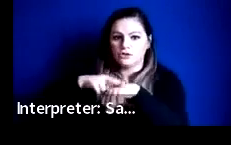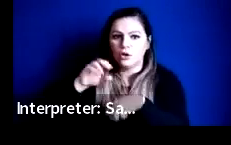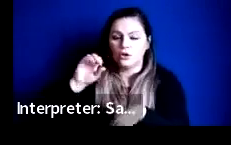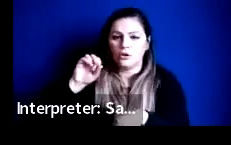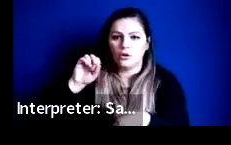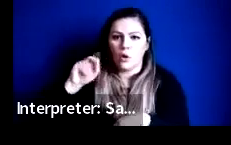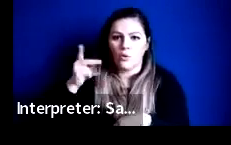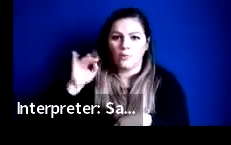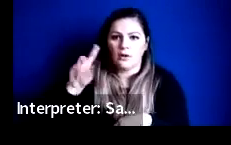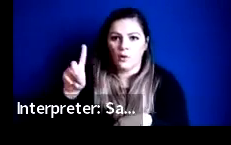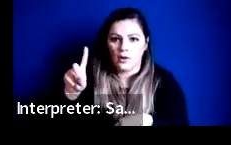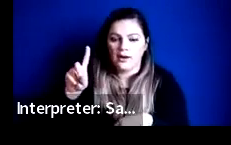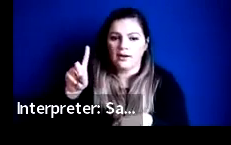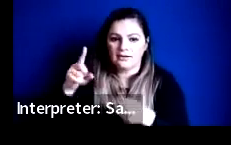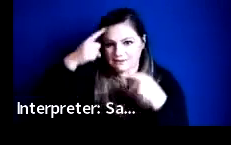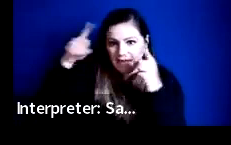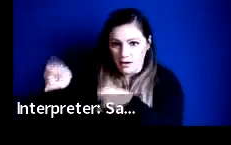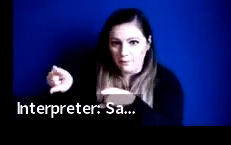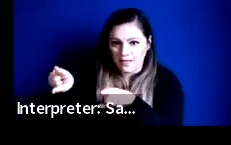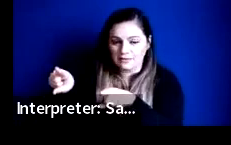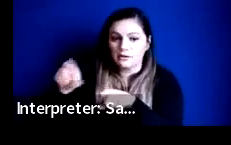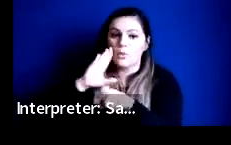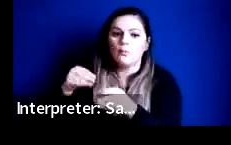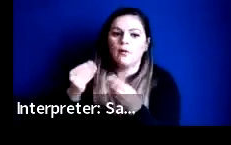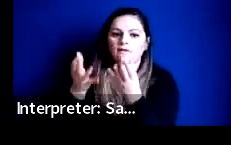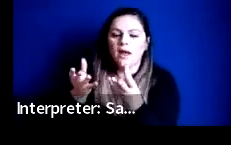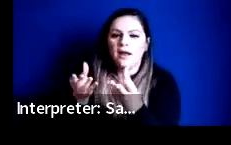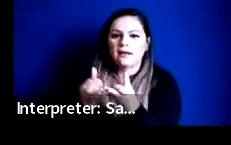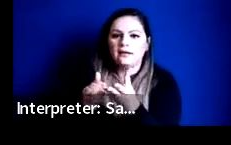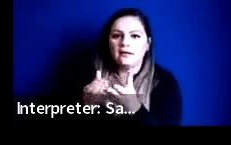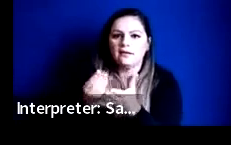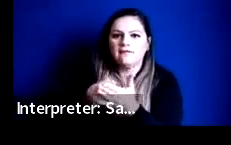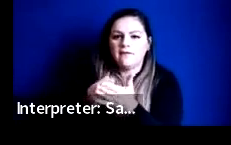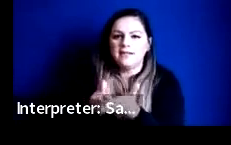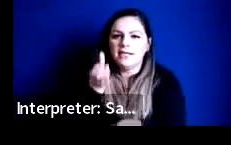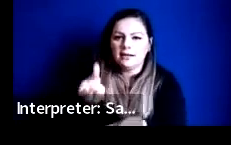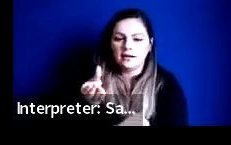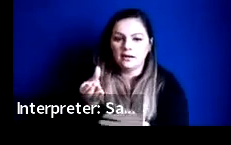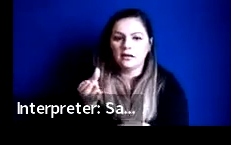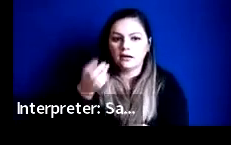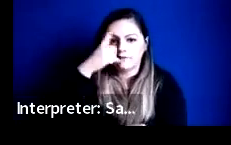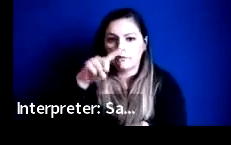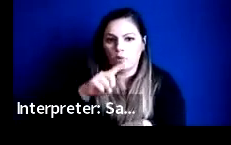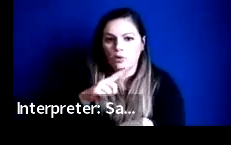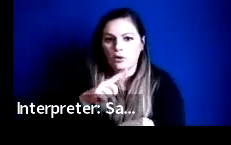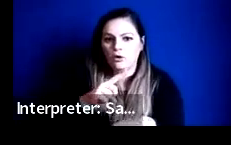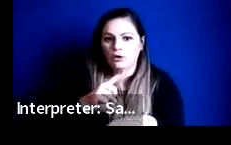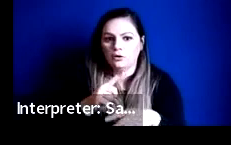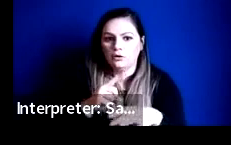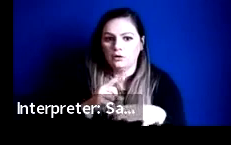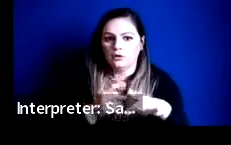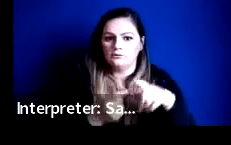much provides funding to jurisdictions for abatement of the opioid